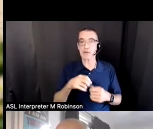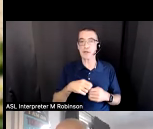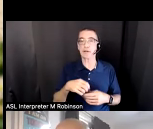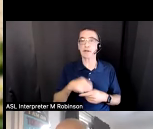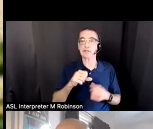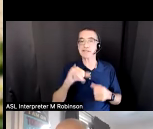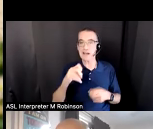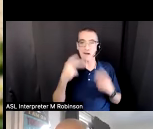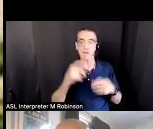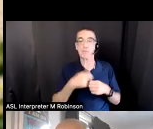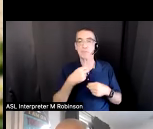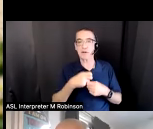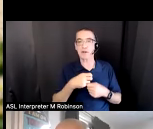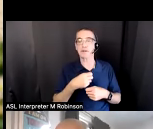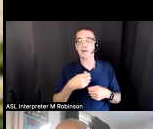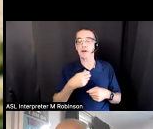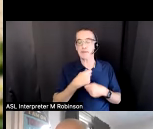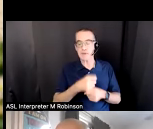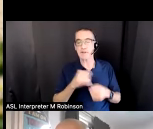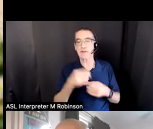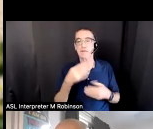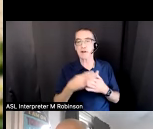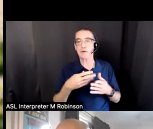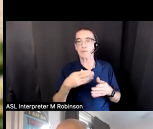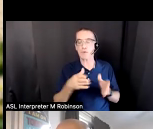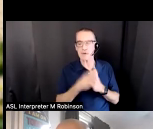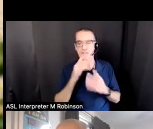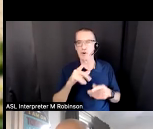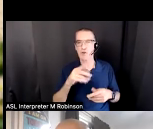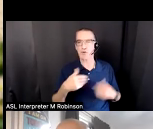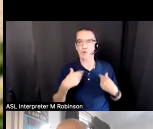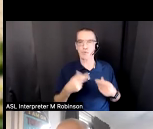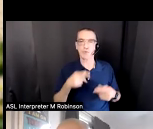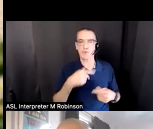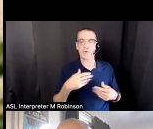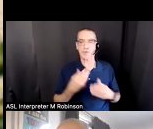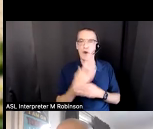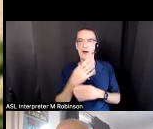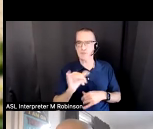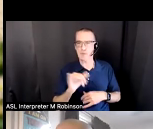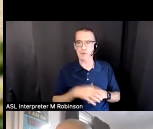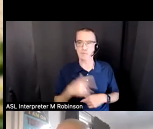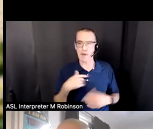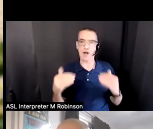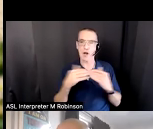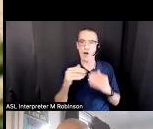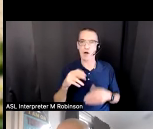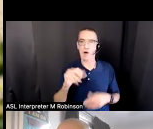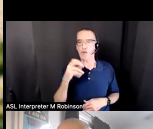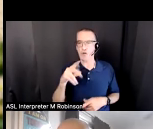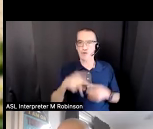and shaping the funding requests for Youth Thrive as well. And I'll invite my colleague Arthur to